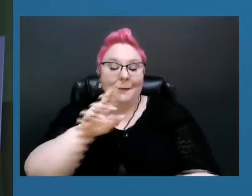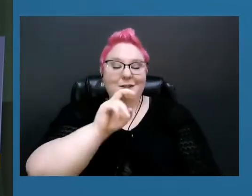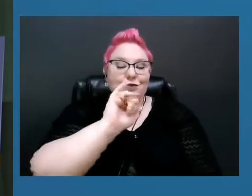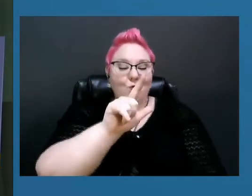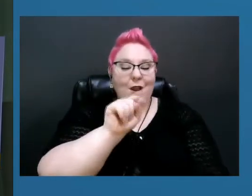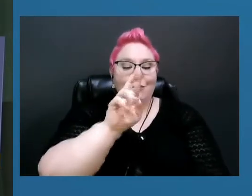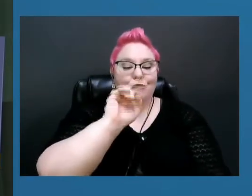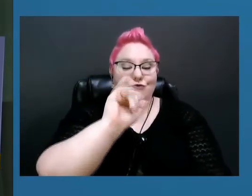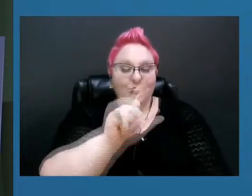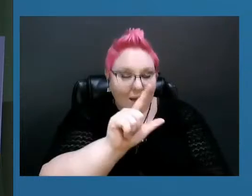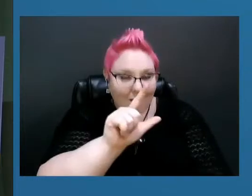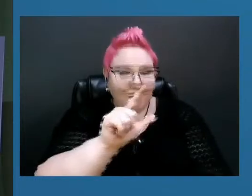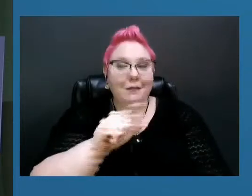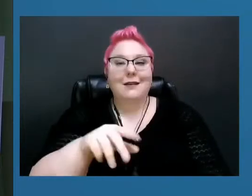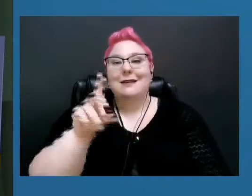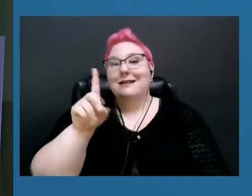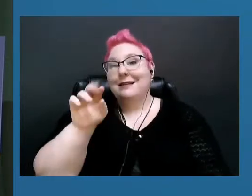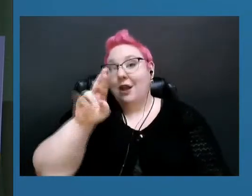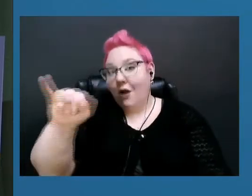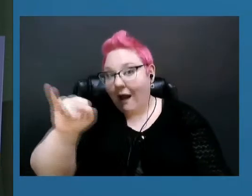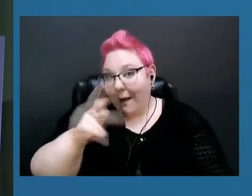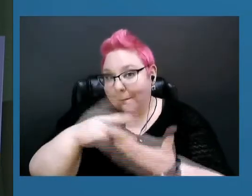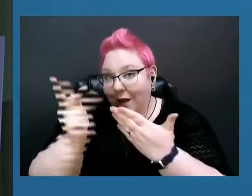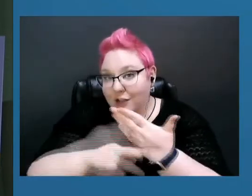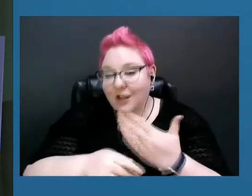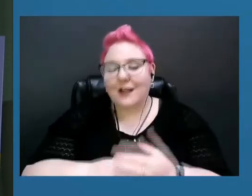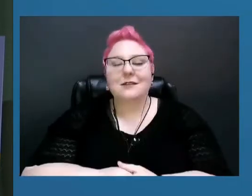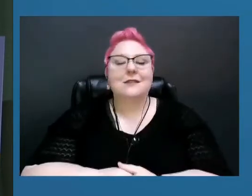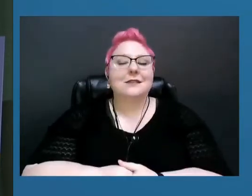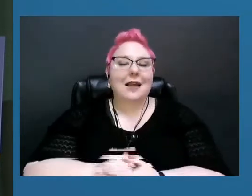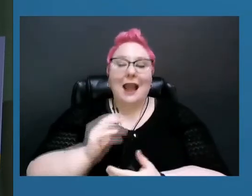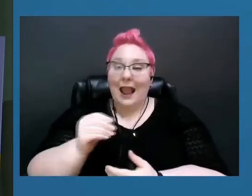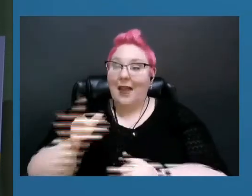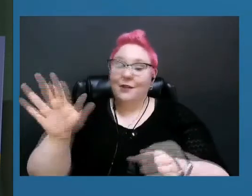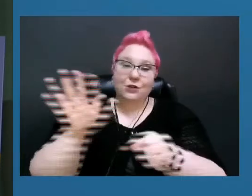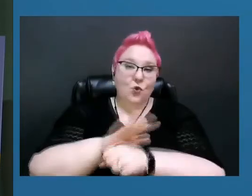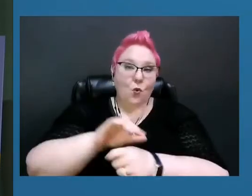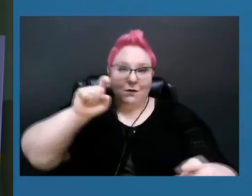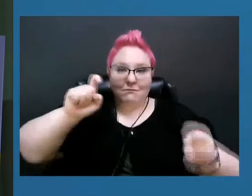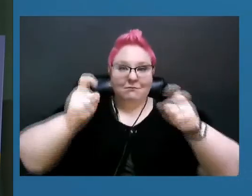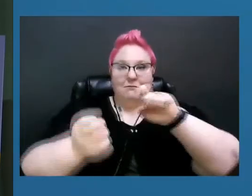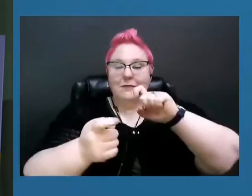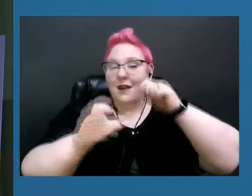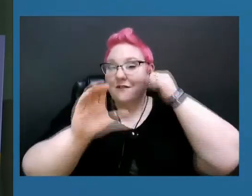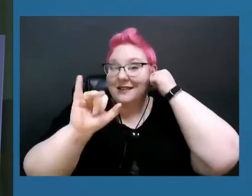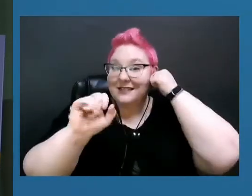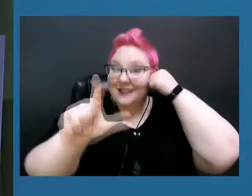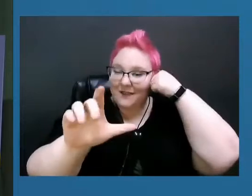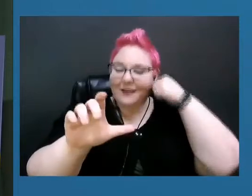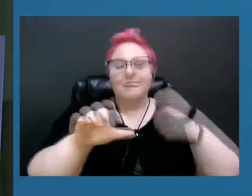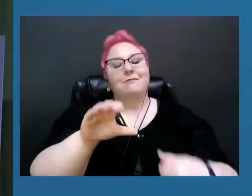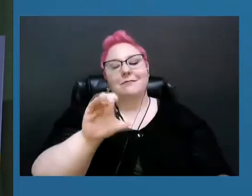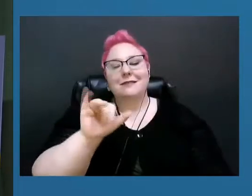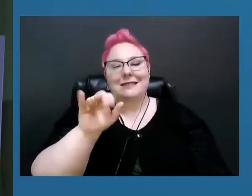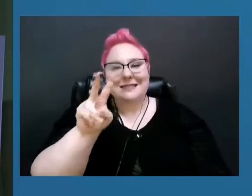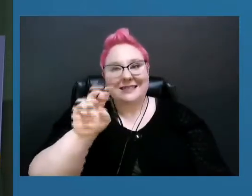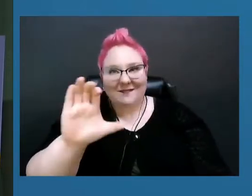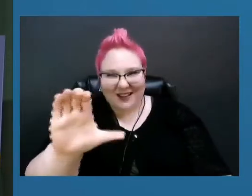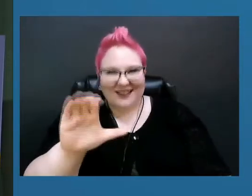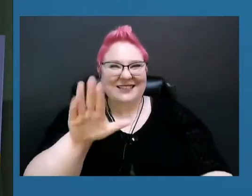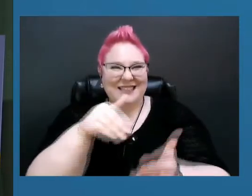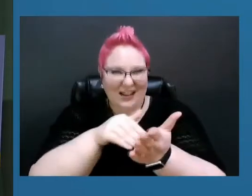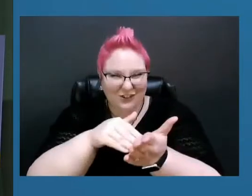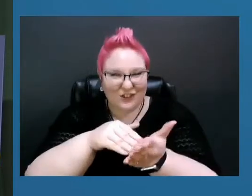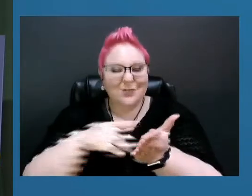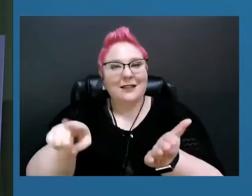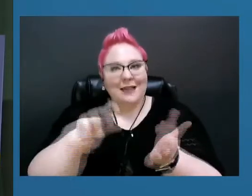including DRI projects, and of course the total rehabilitation of the Saranac Lake Civic Center, where hopefully people enjoyed the cool weather during the